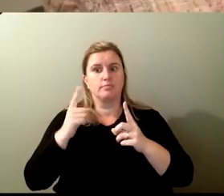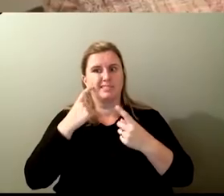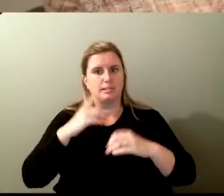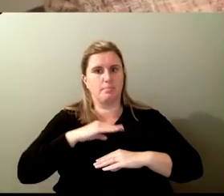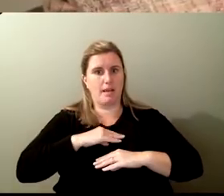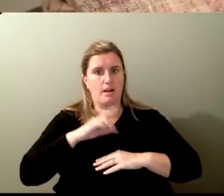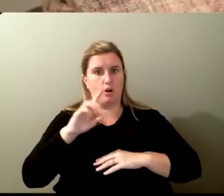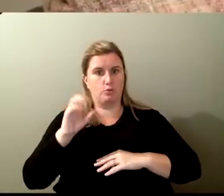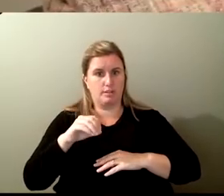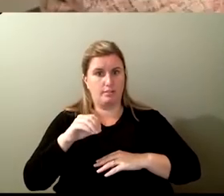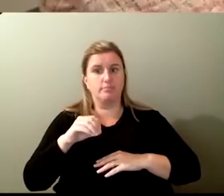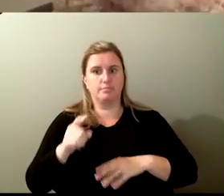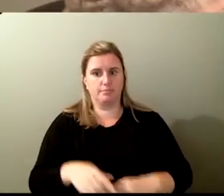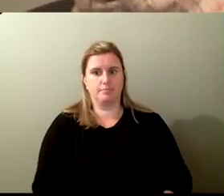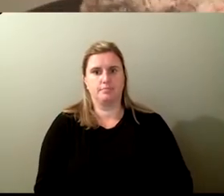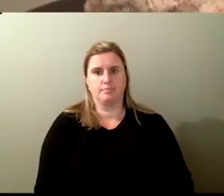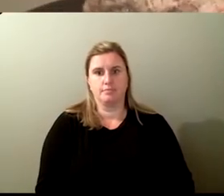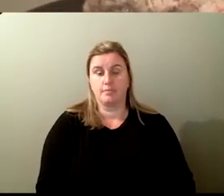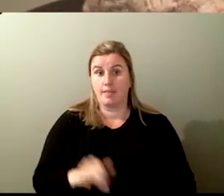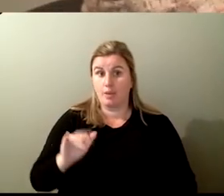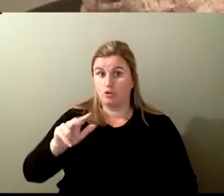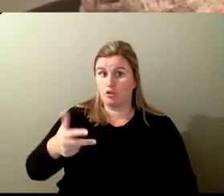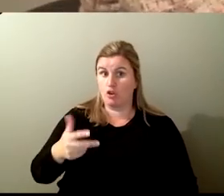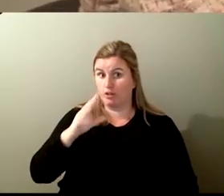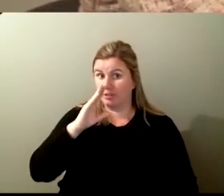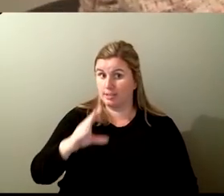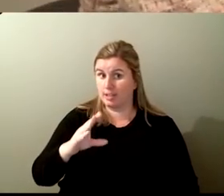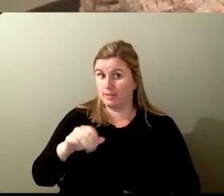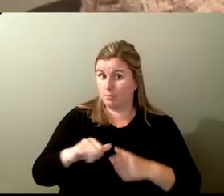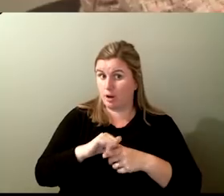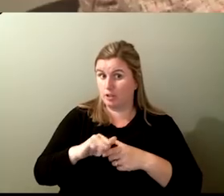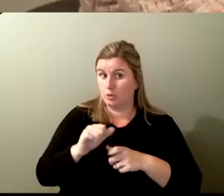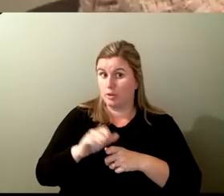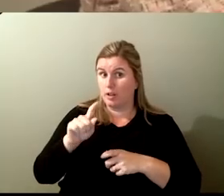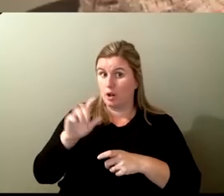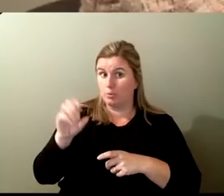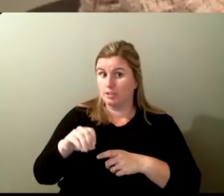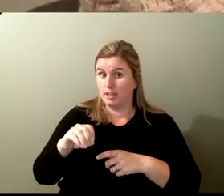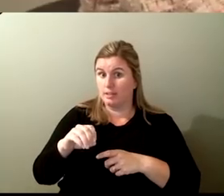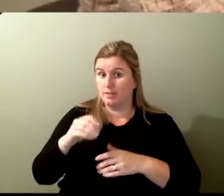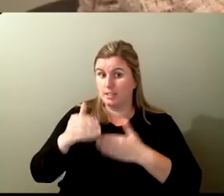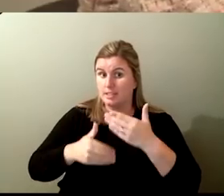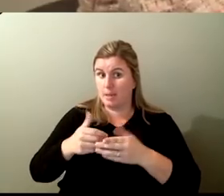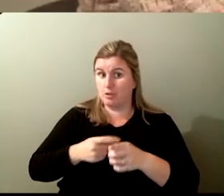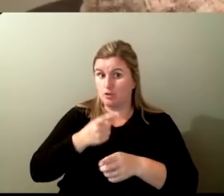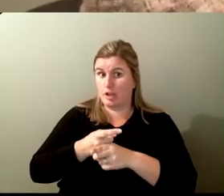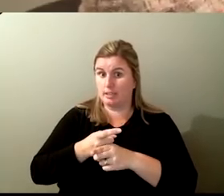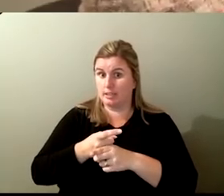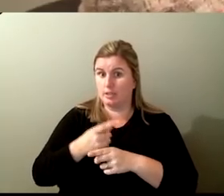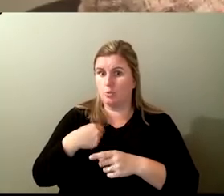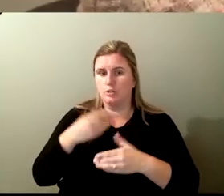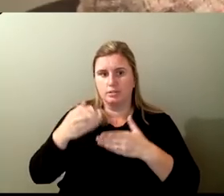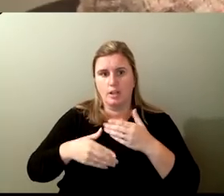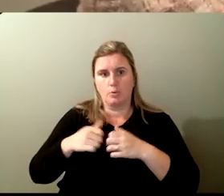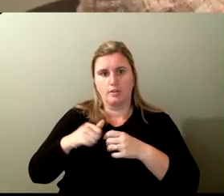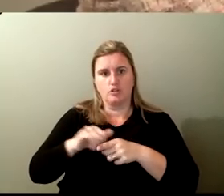turn. That was your 3rd consecutive practice with 100% of the steps completed correctly. We are done with the